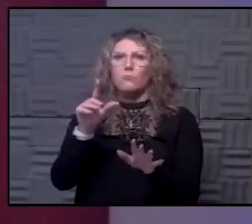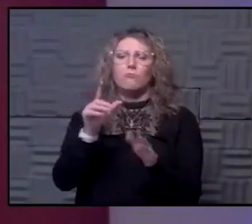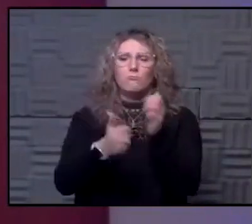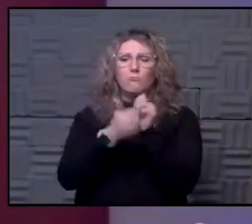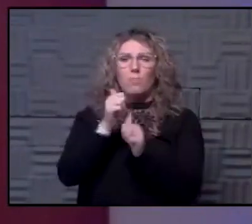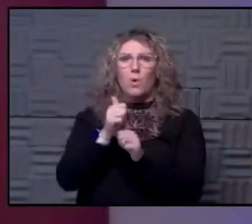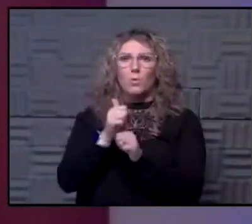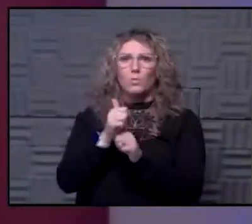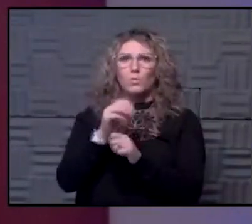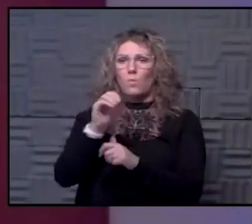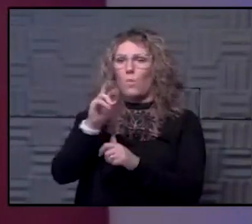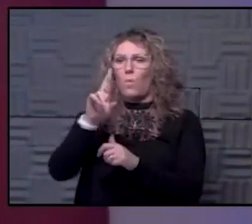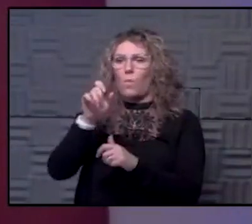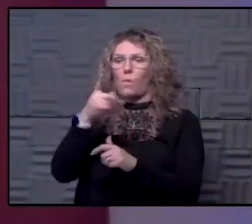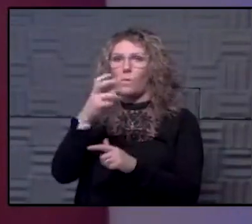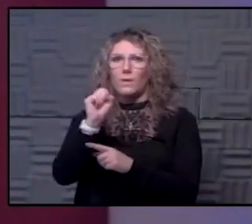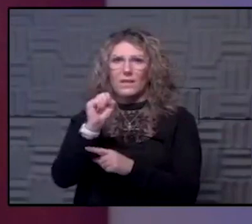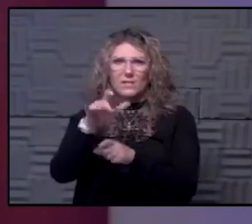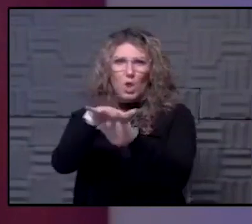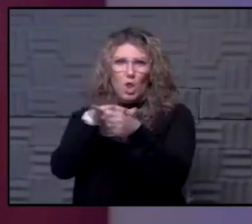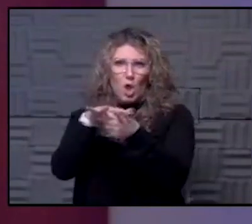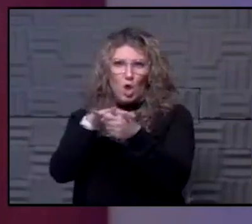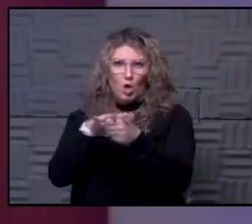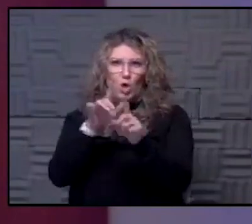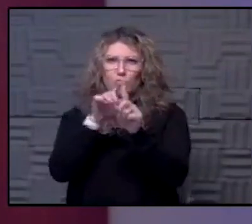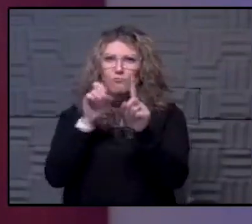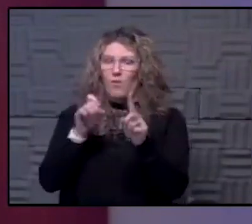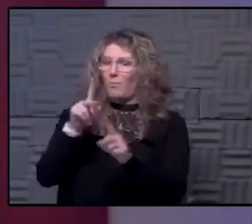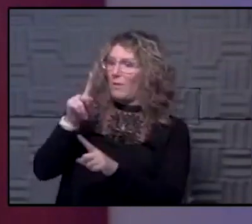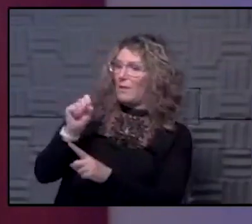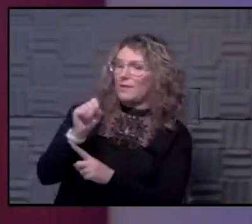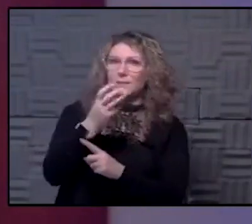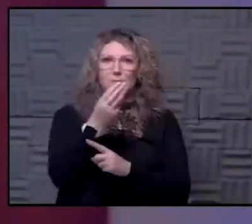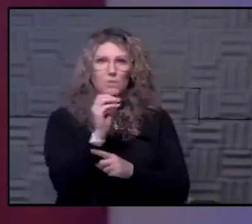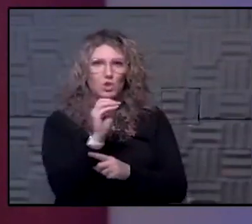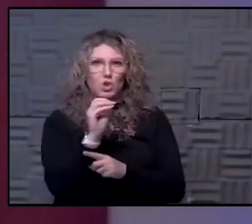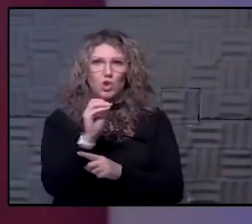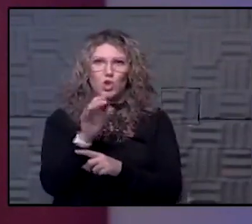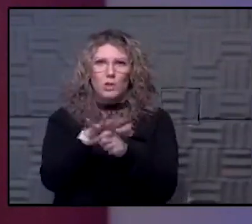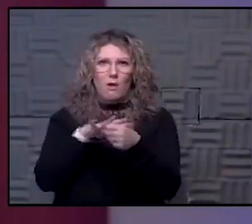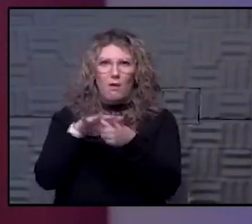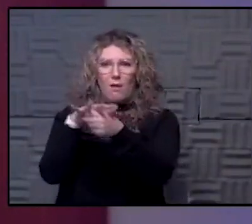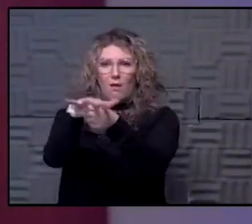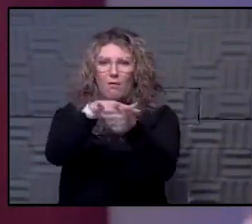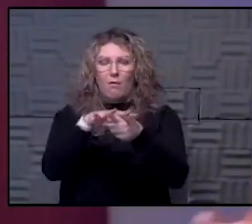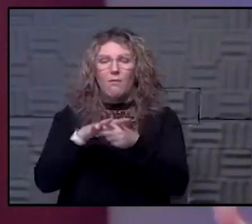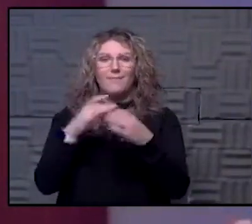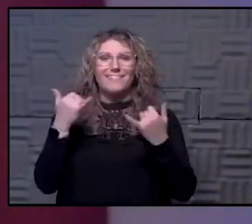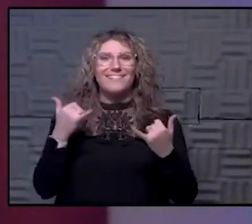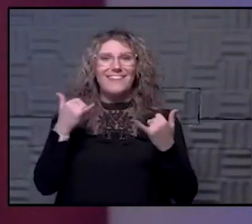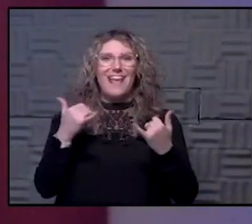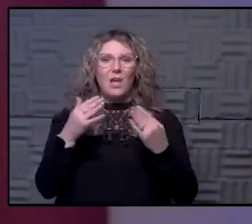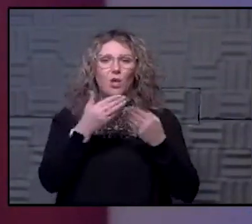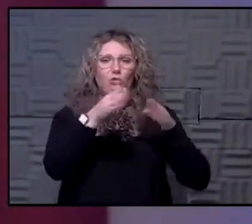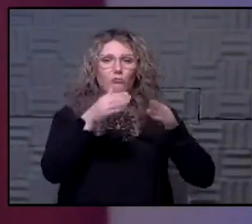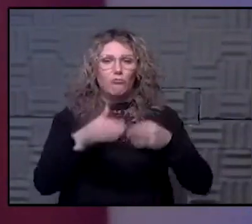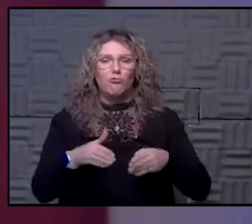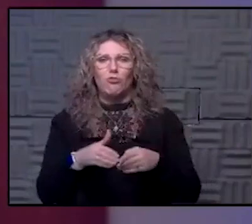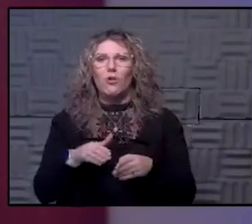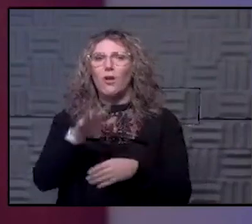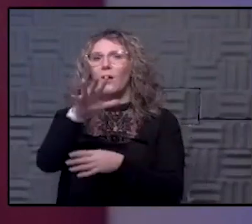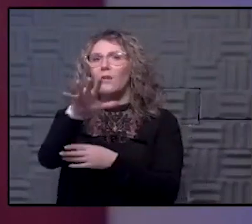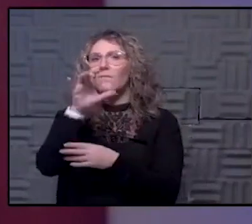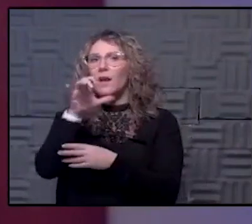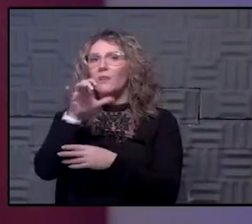organs coming from a local source, meaning our Kansas and Missouri area, to now the organs are distributed at a 500